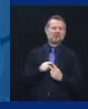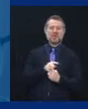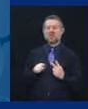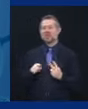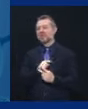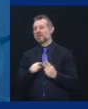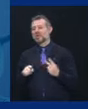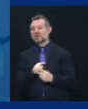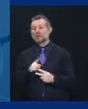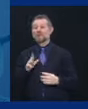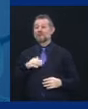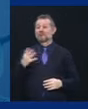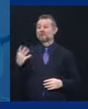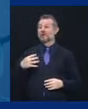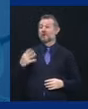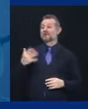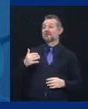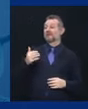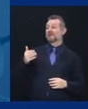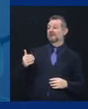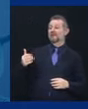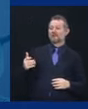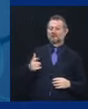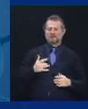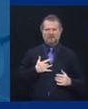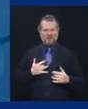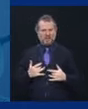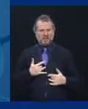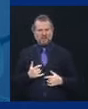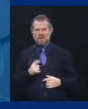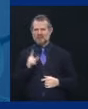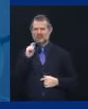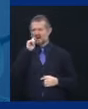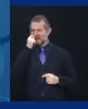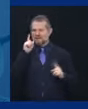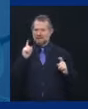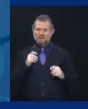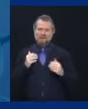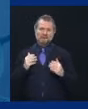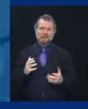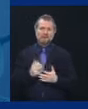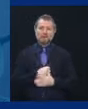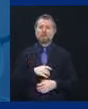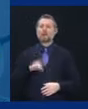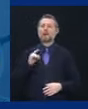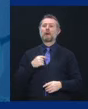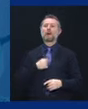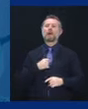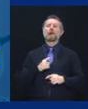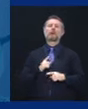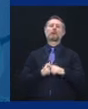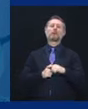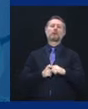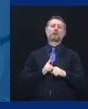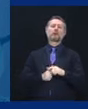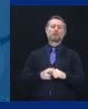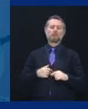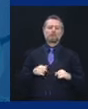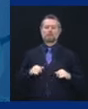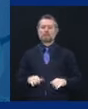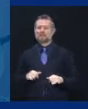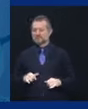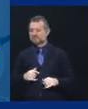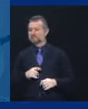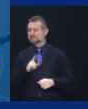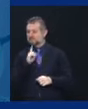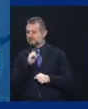concerned, and you go get a test. Now you know you have COVID. Several days later,